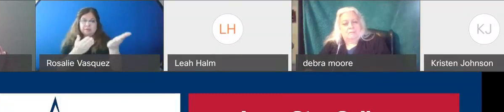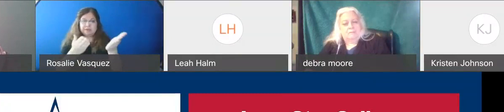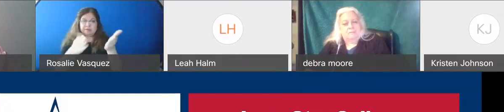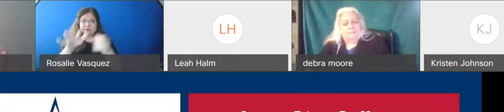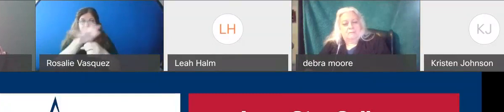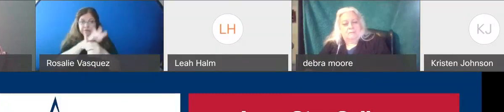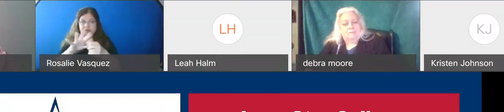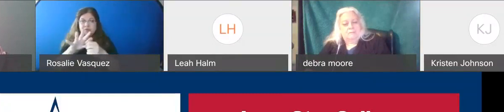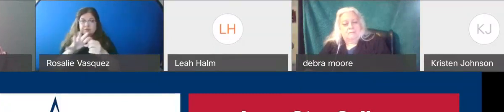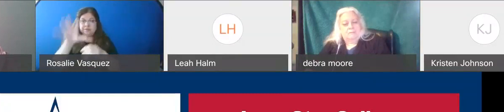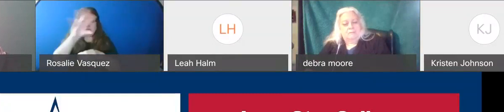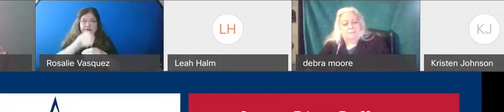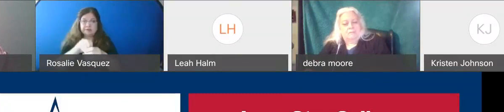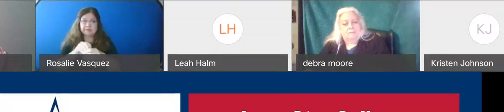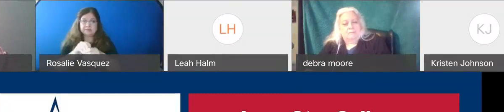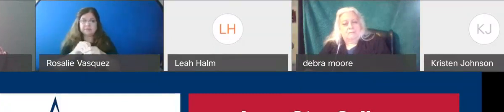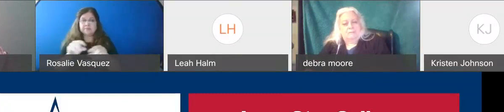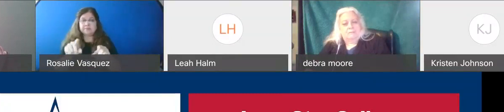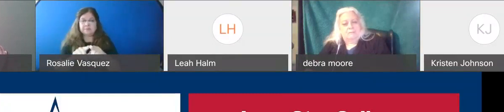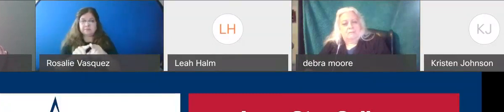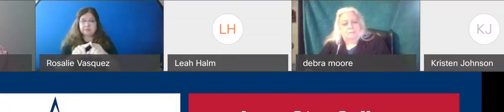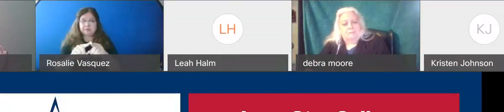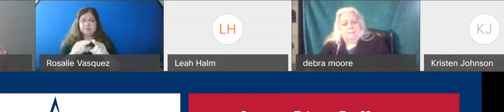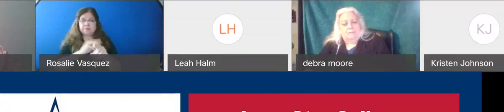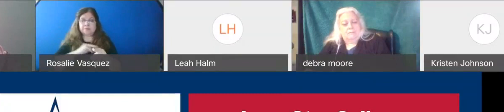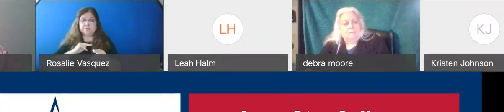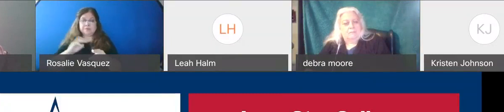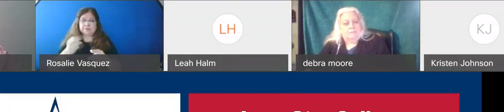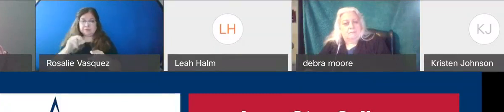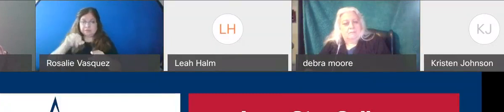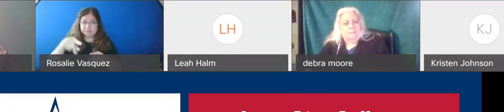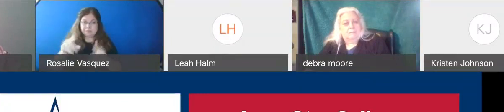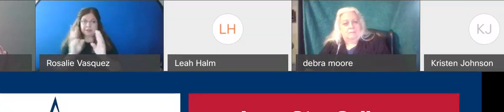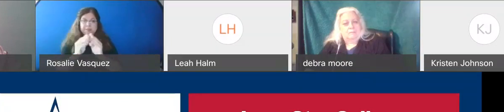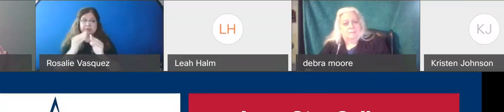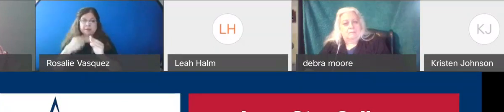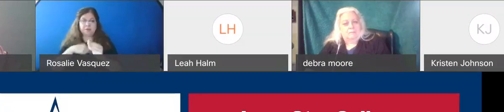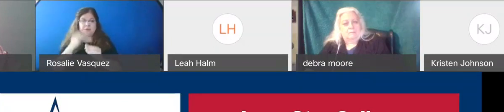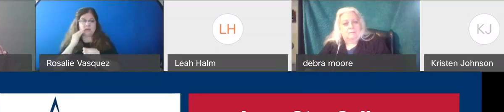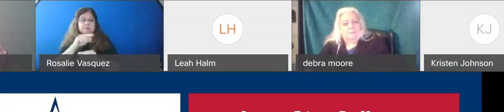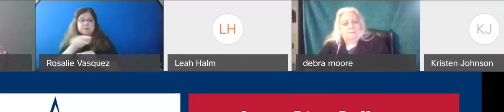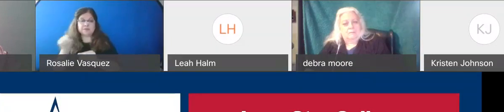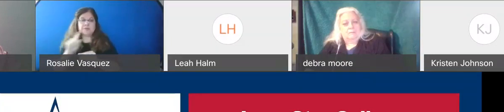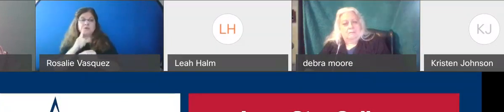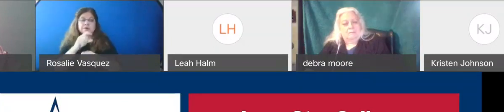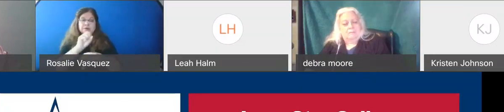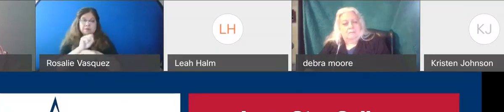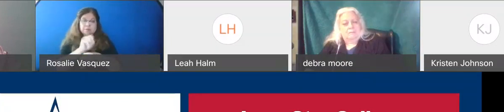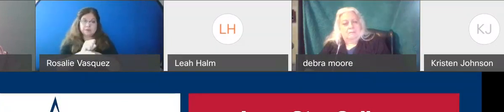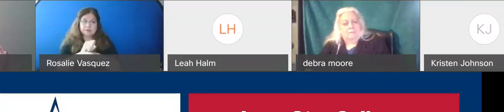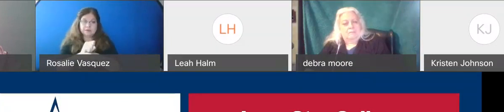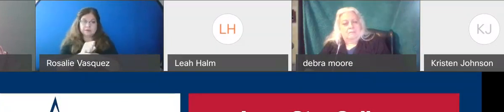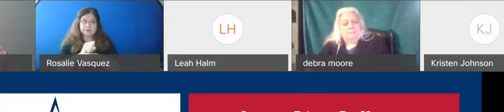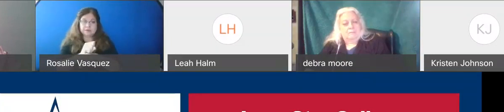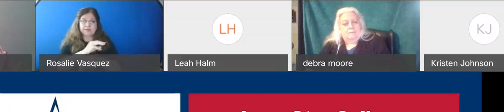contents from this training at the next full membership meeting. So we do know that you guys are working boosting your